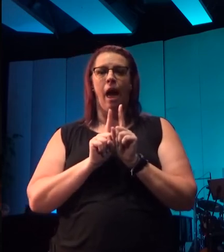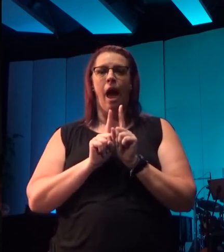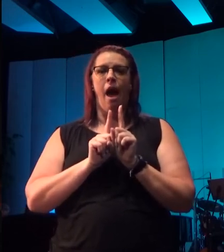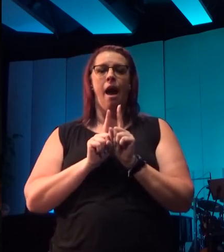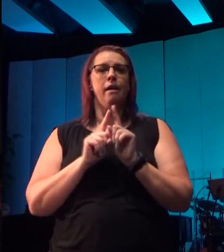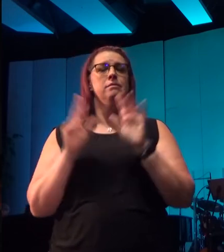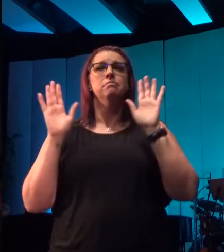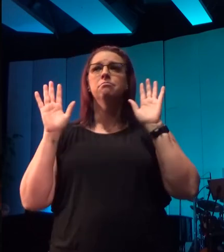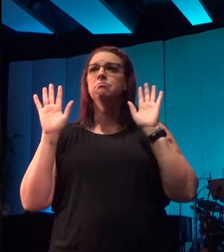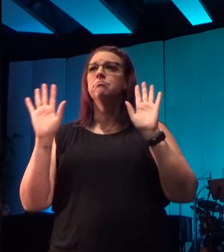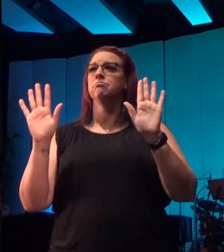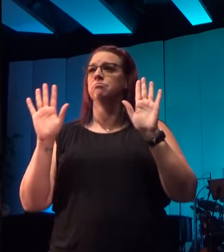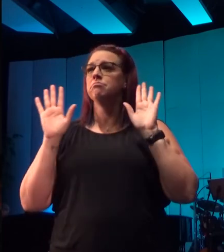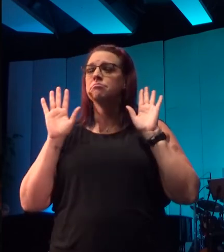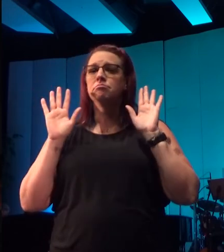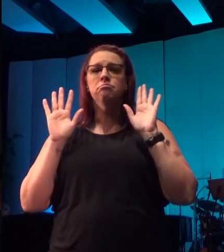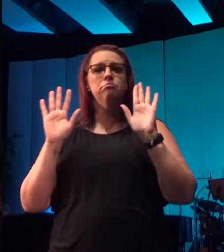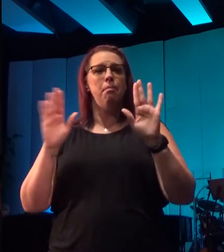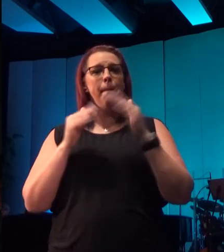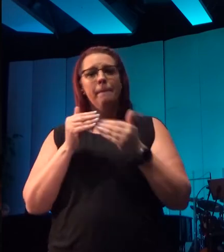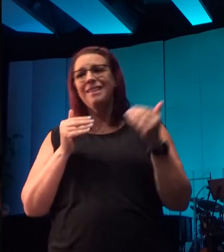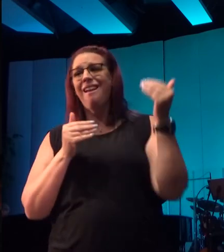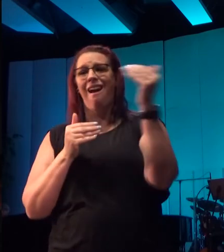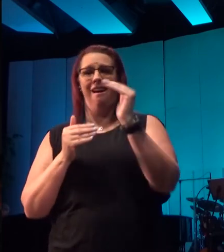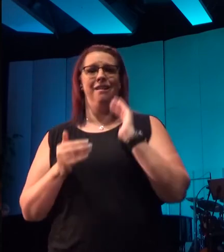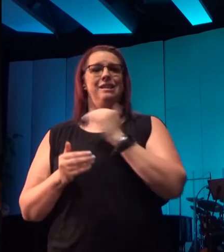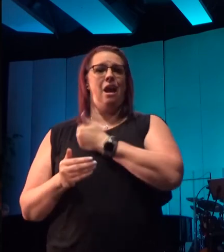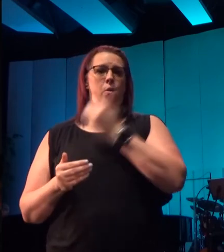magnificent and expansive beyond our understanding,